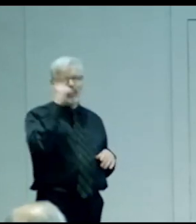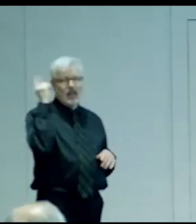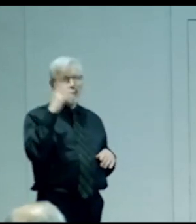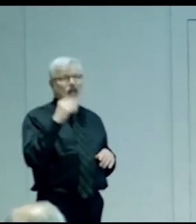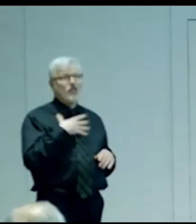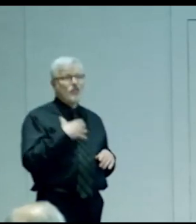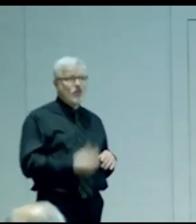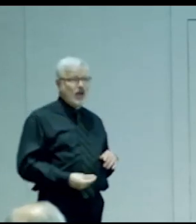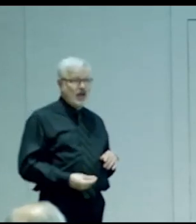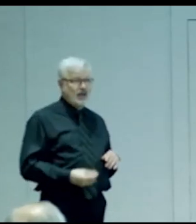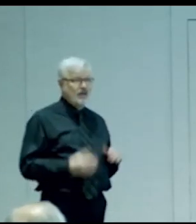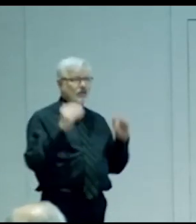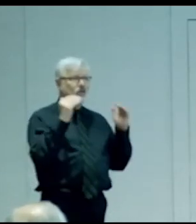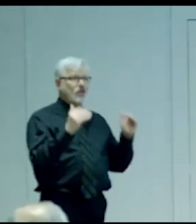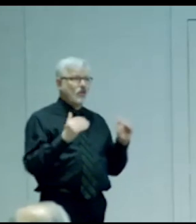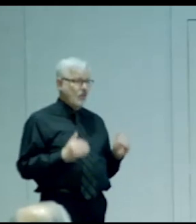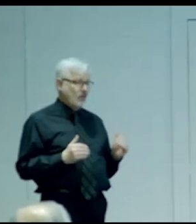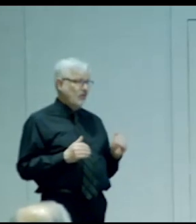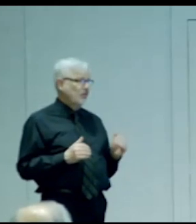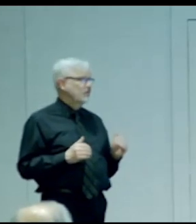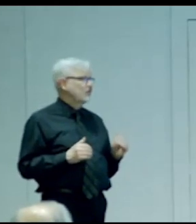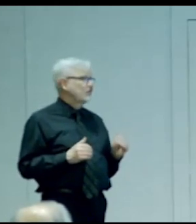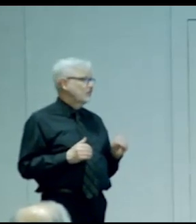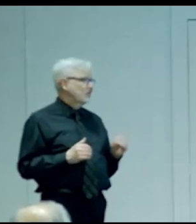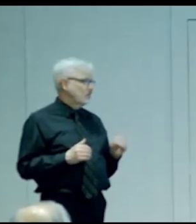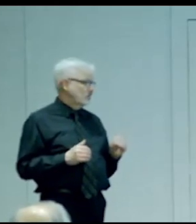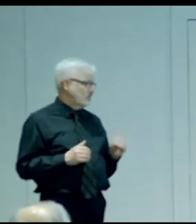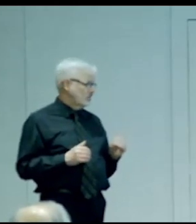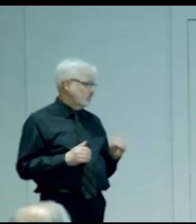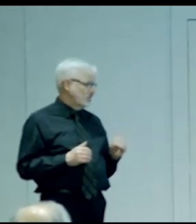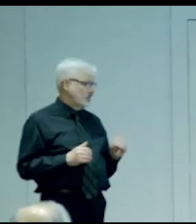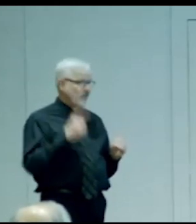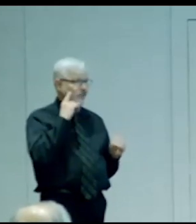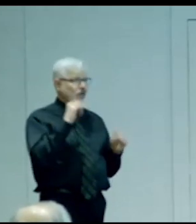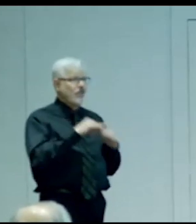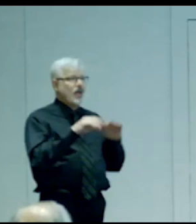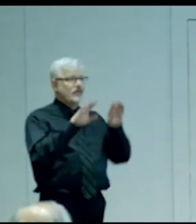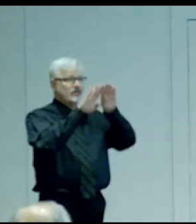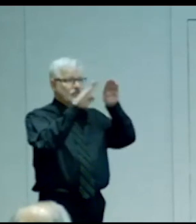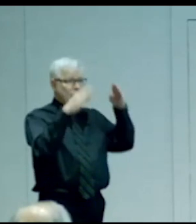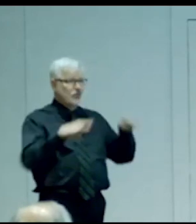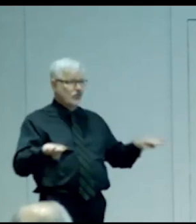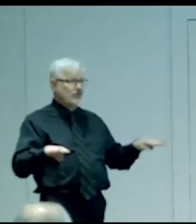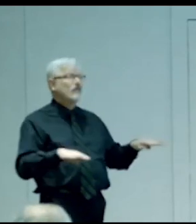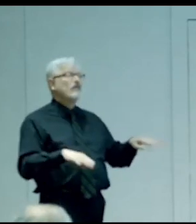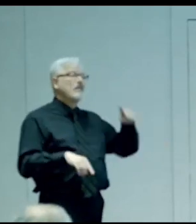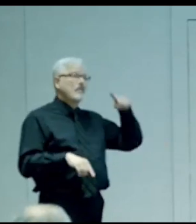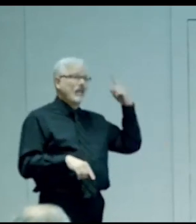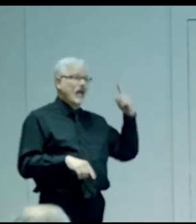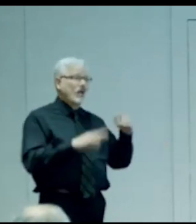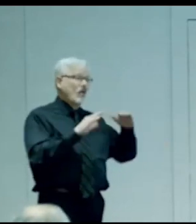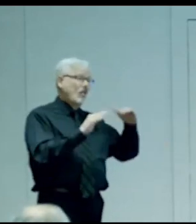white lowest of the distribution the black lower